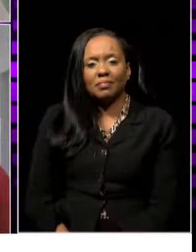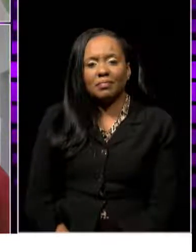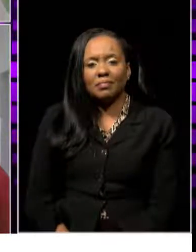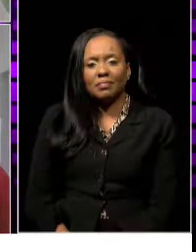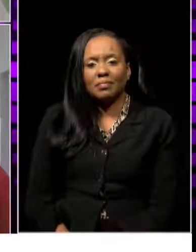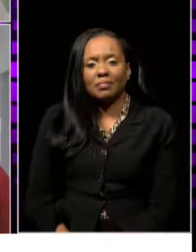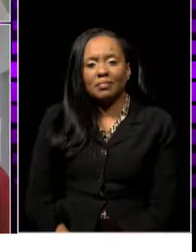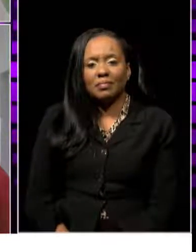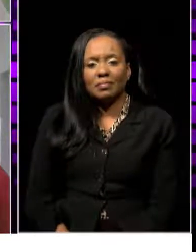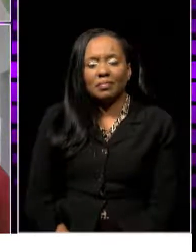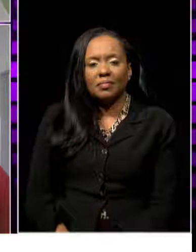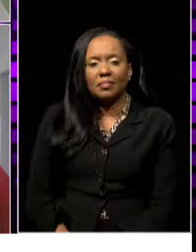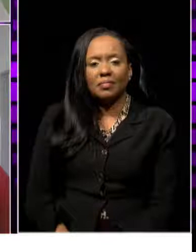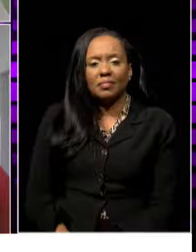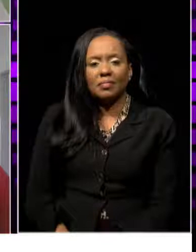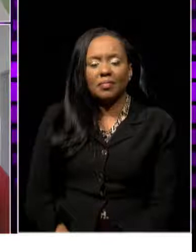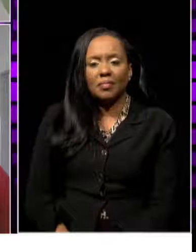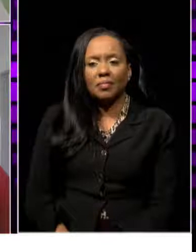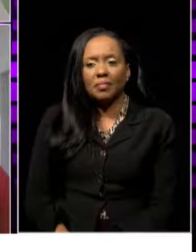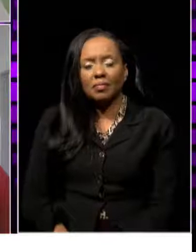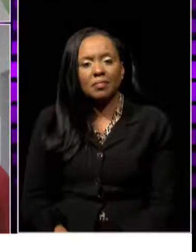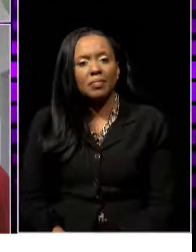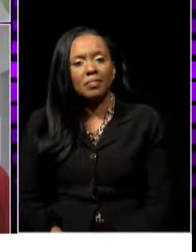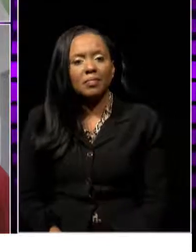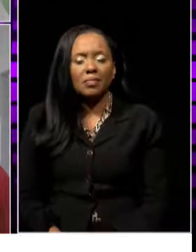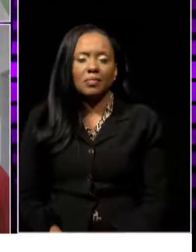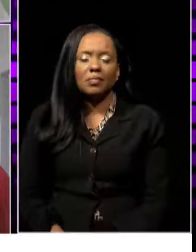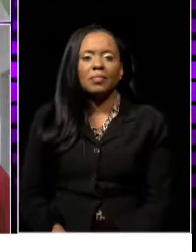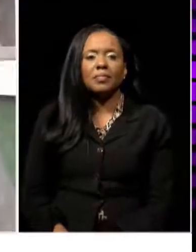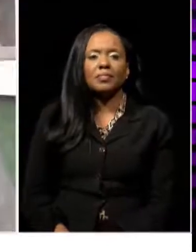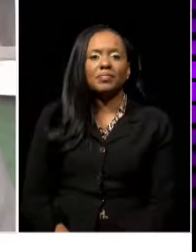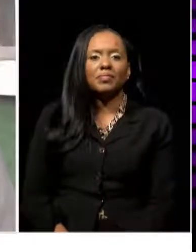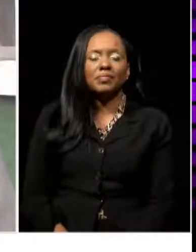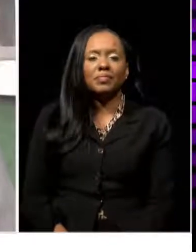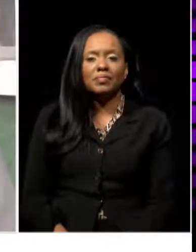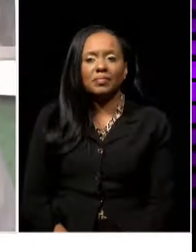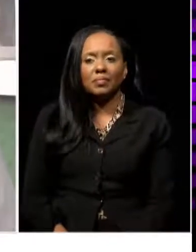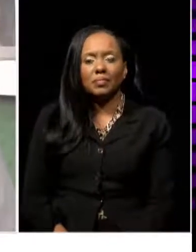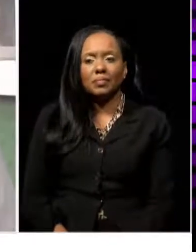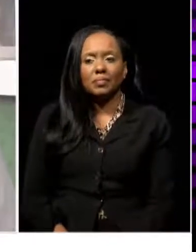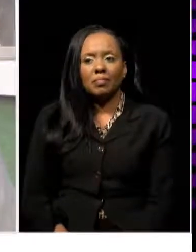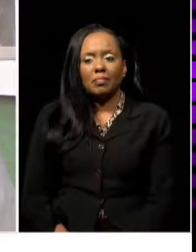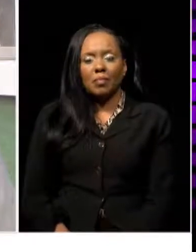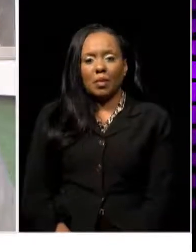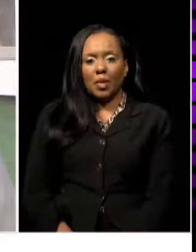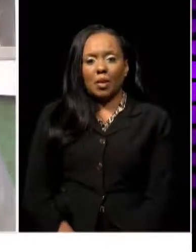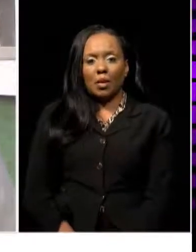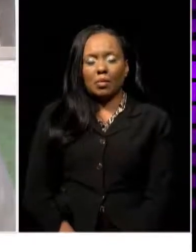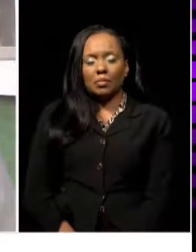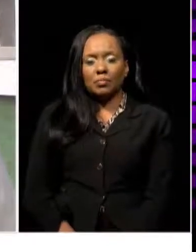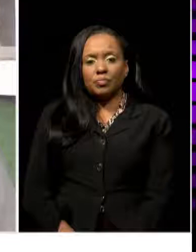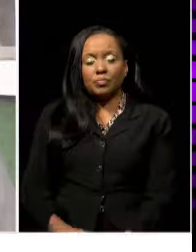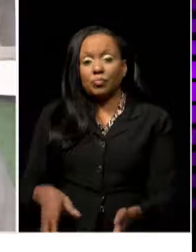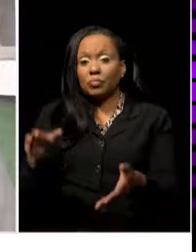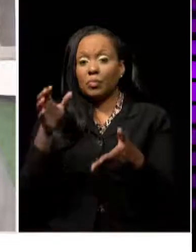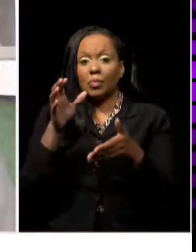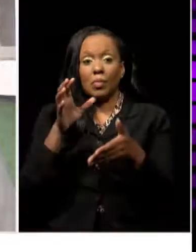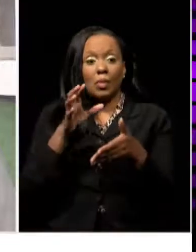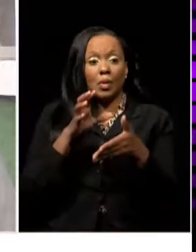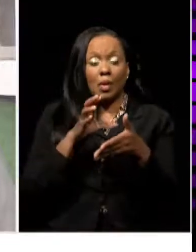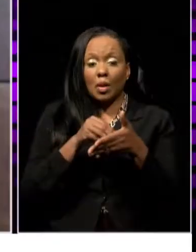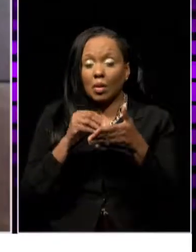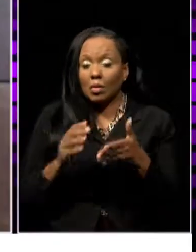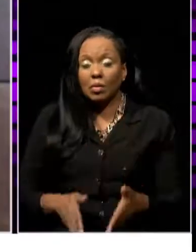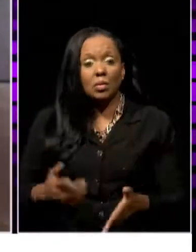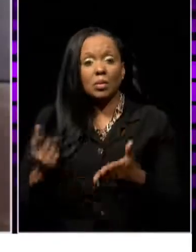found that the students have no difficulty in making such requests in terms of want to have a one-to-one